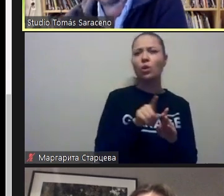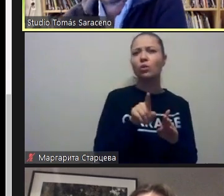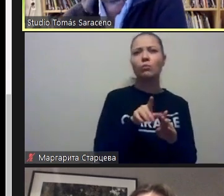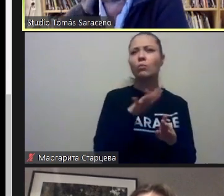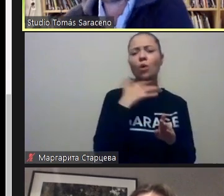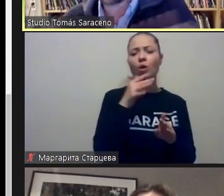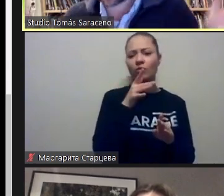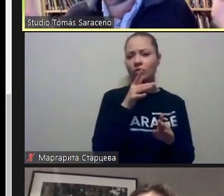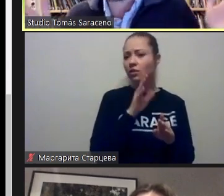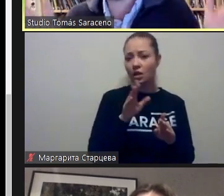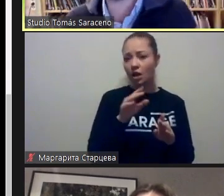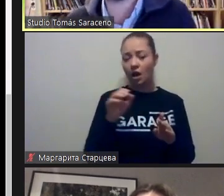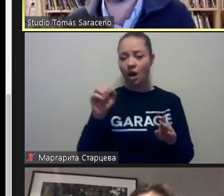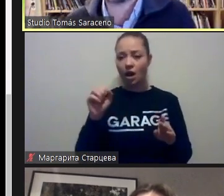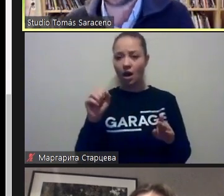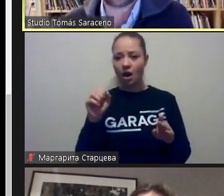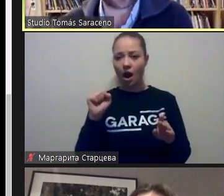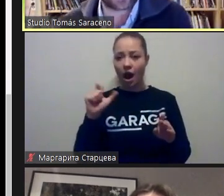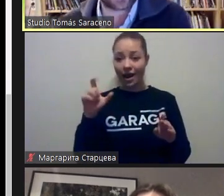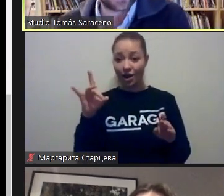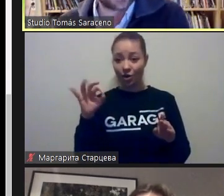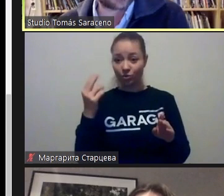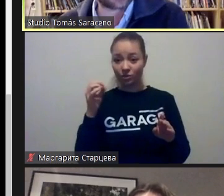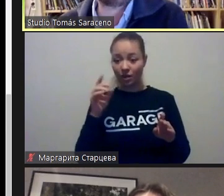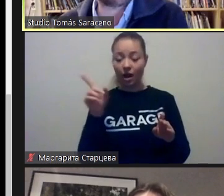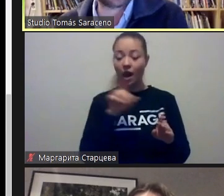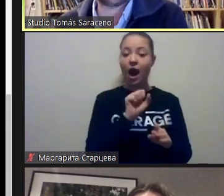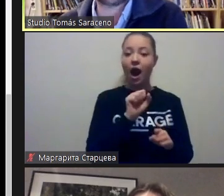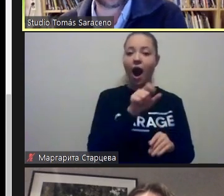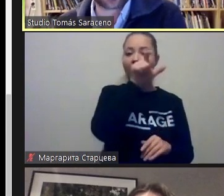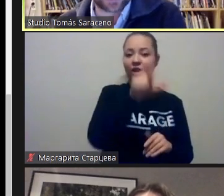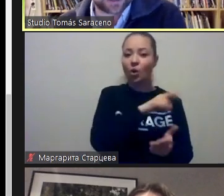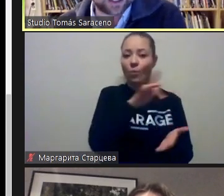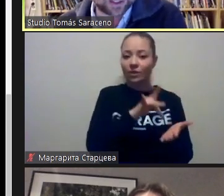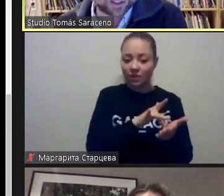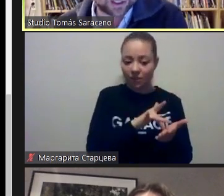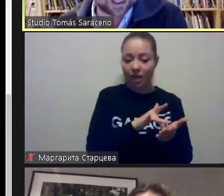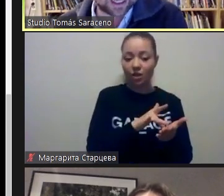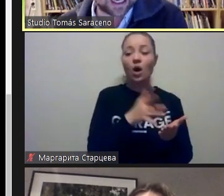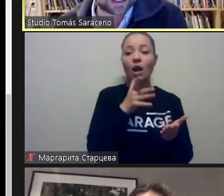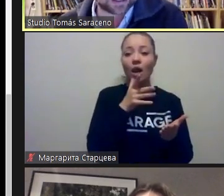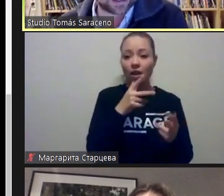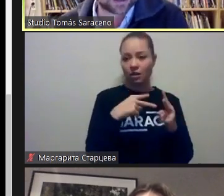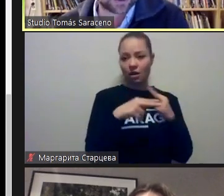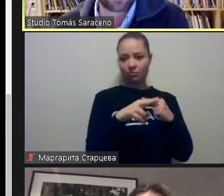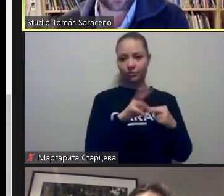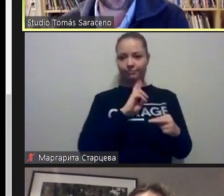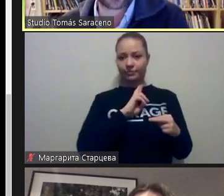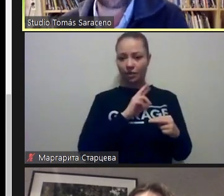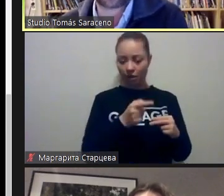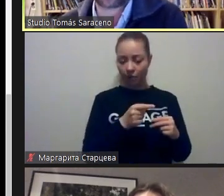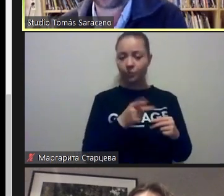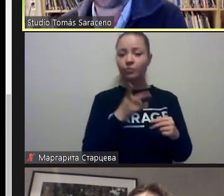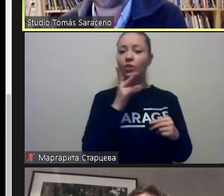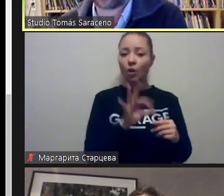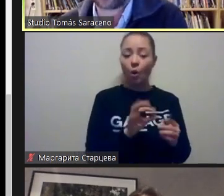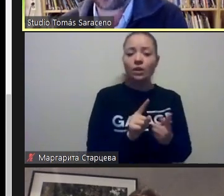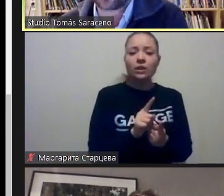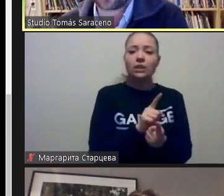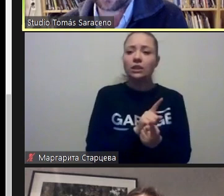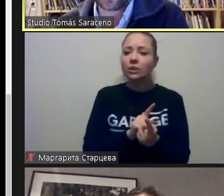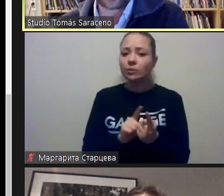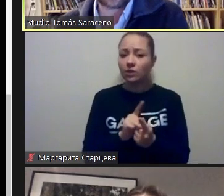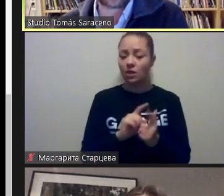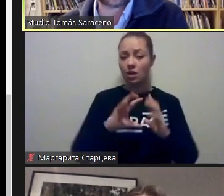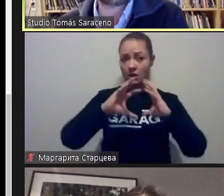count it. But it's something that now the planetary change that some humans are perpetuating to the planet